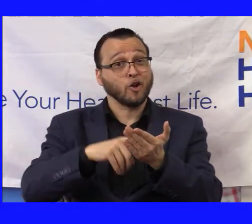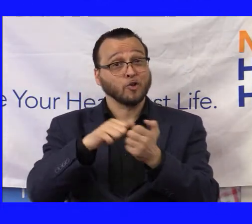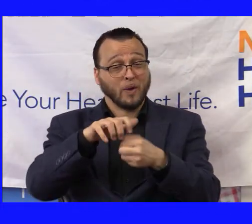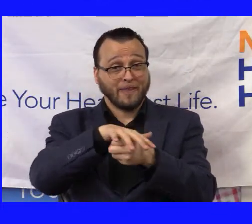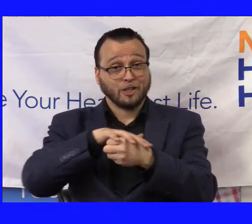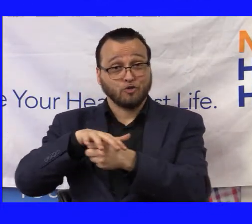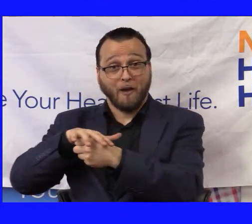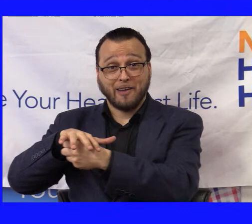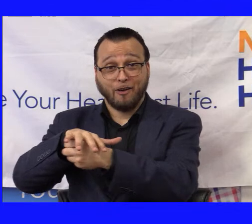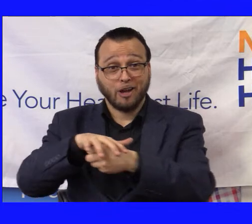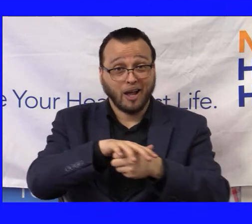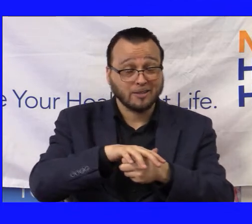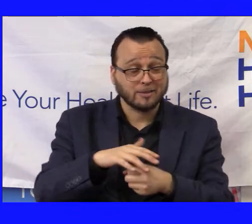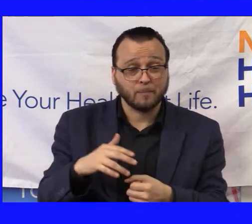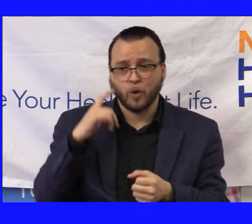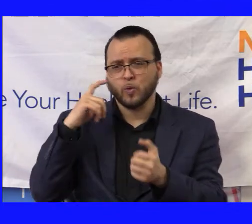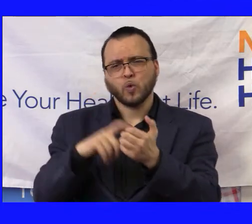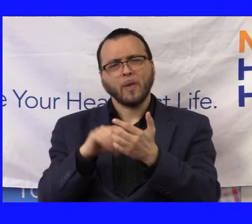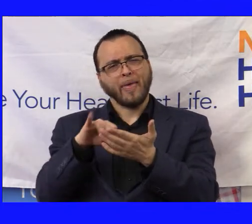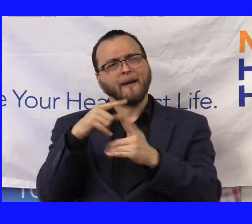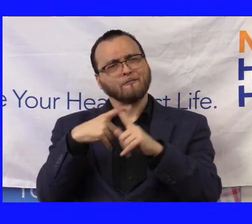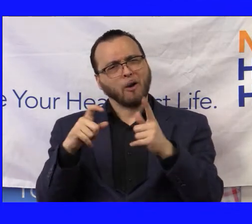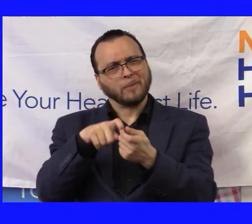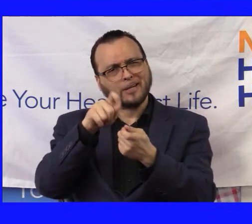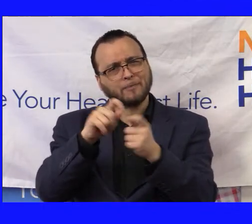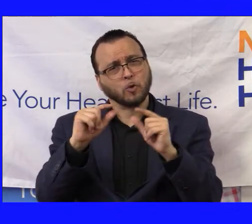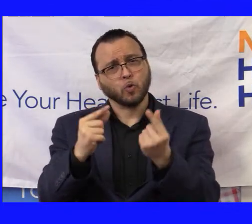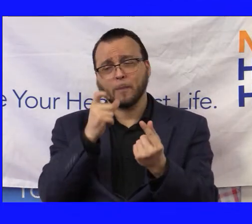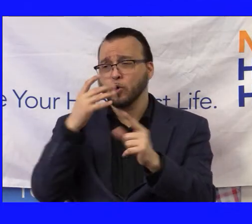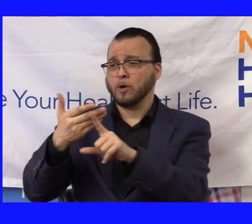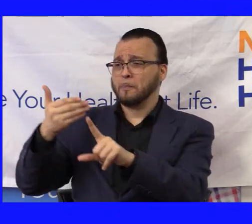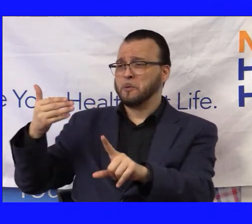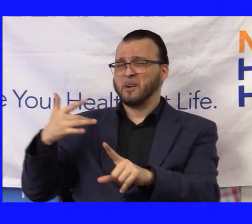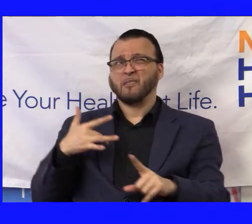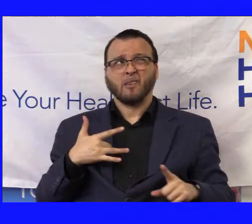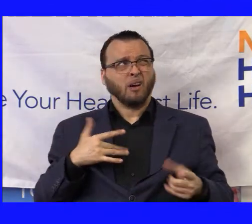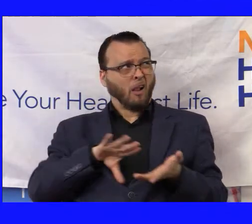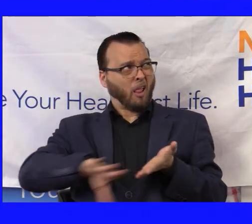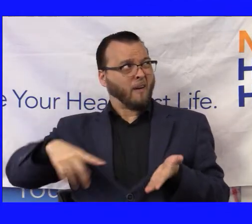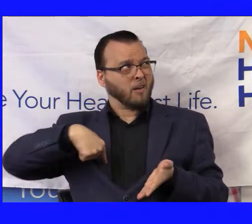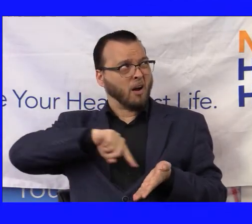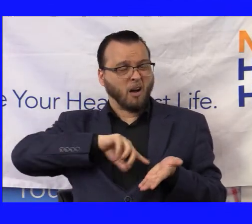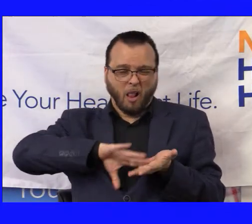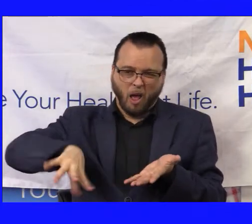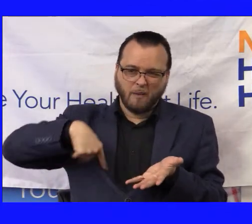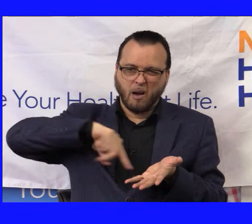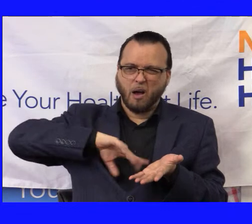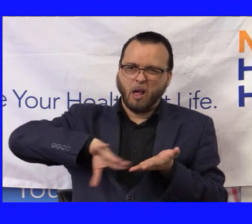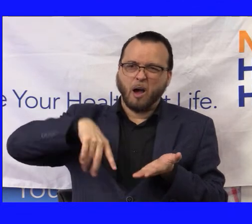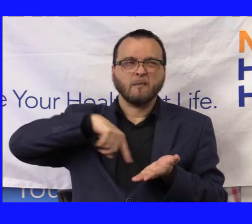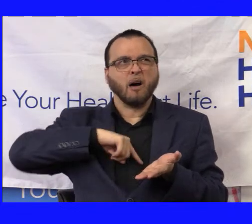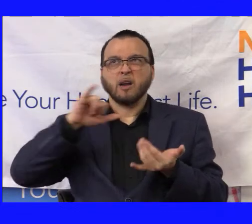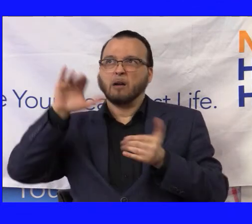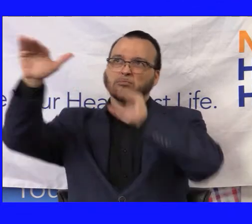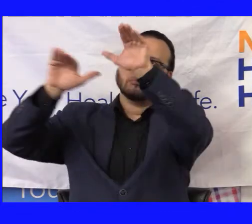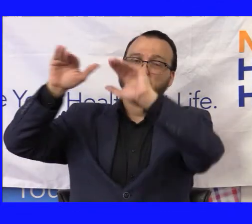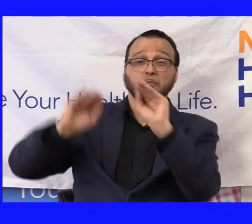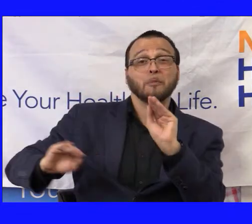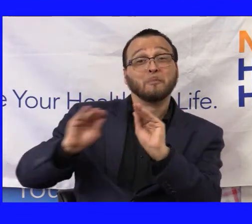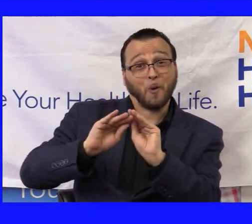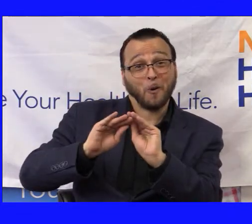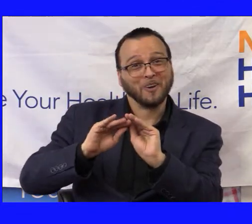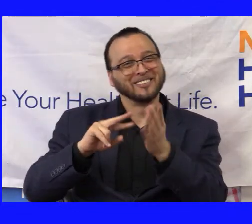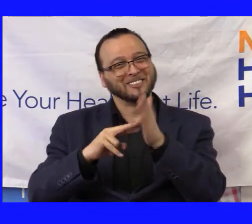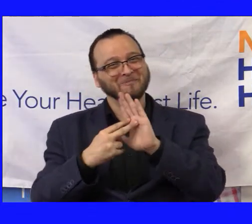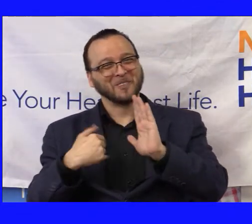in from groups that previously have not felt represented. And so our community work gets kind of